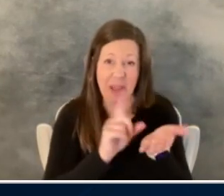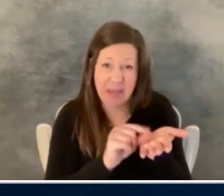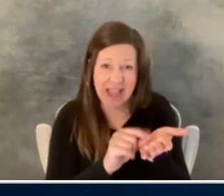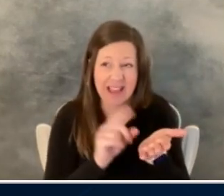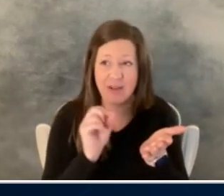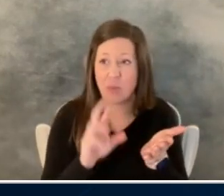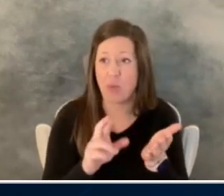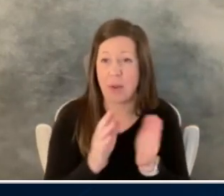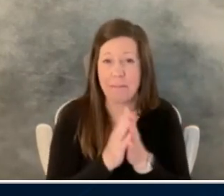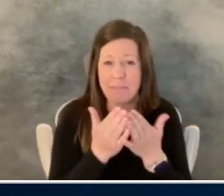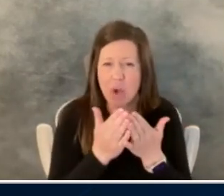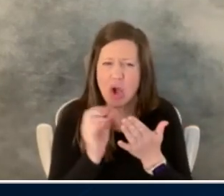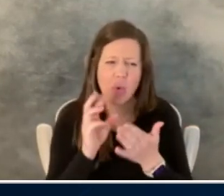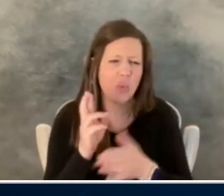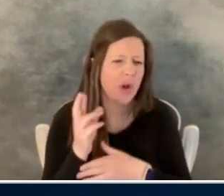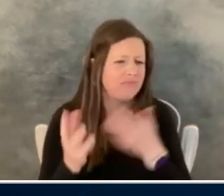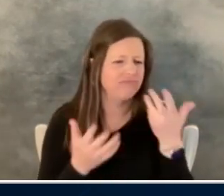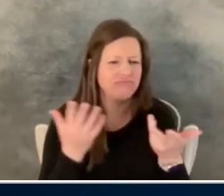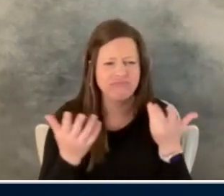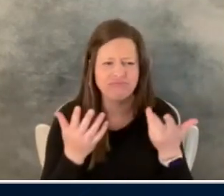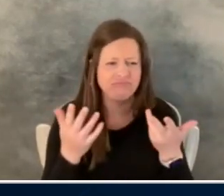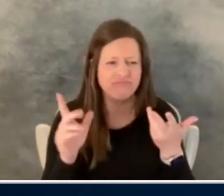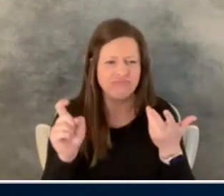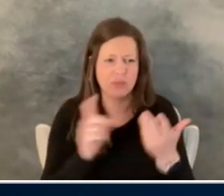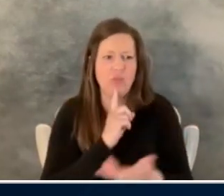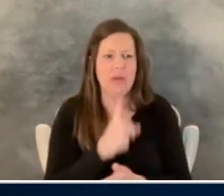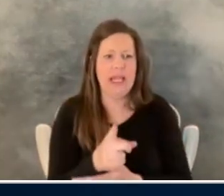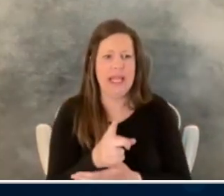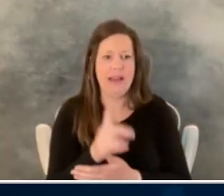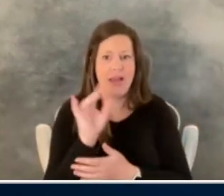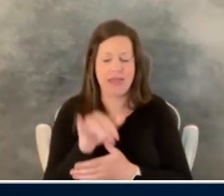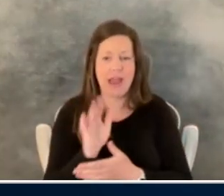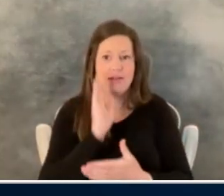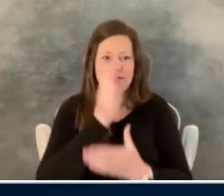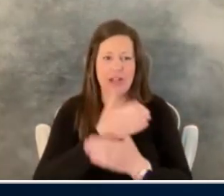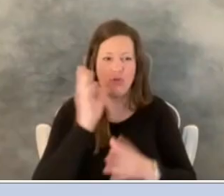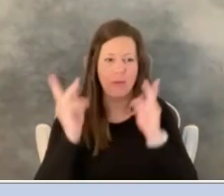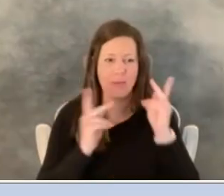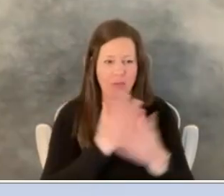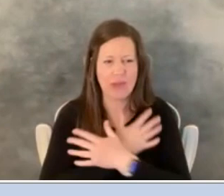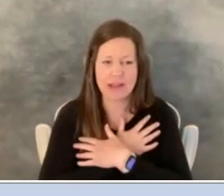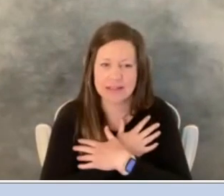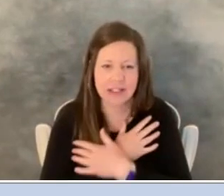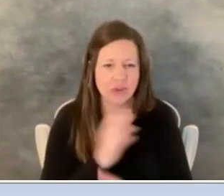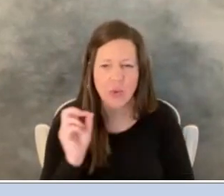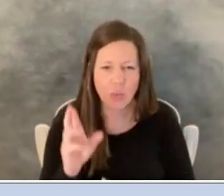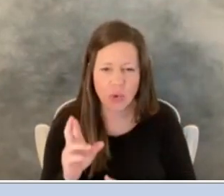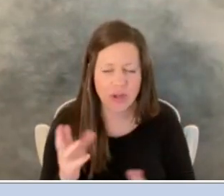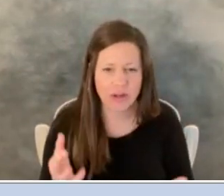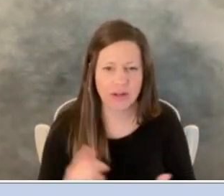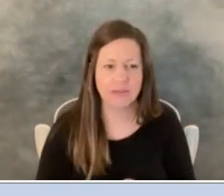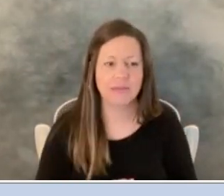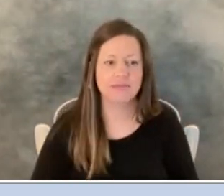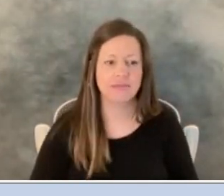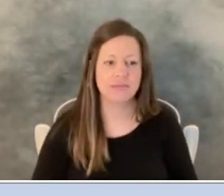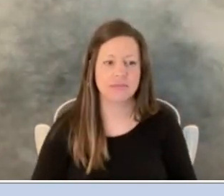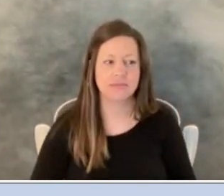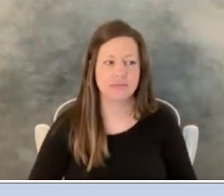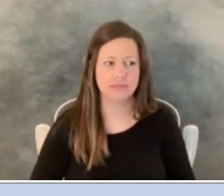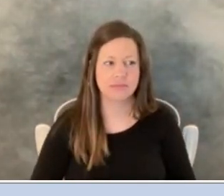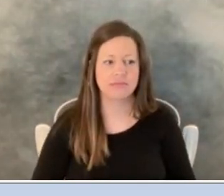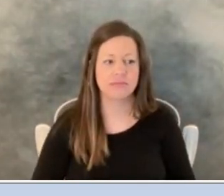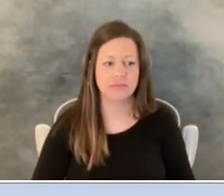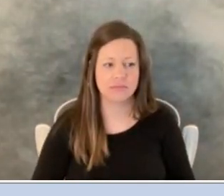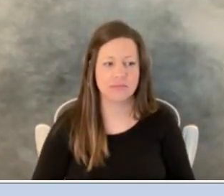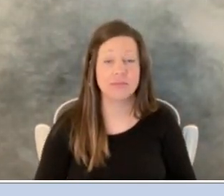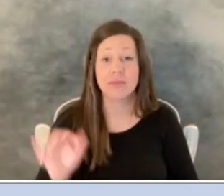that really triggers people and disrupts their relaxation? Yeah, I think, I mean, if you think about how